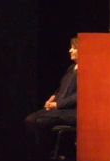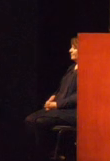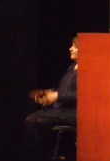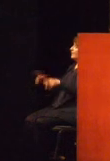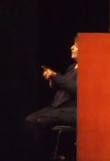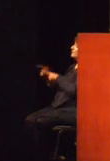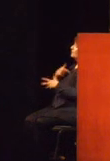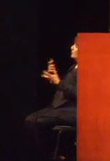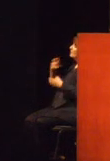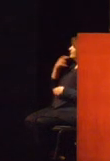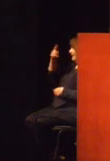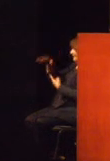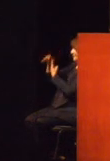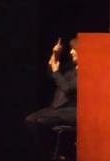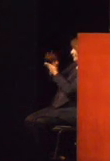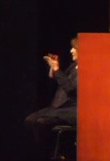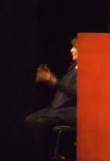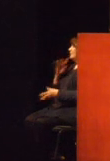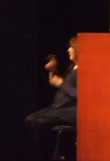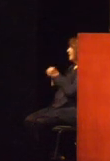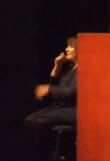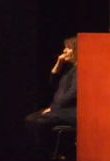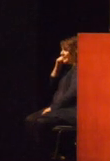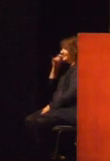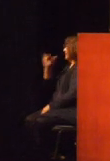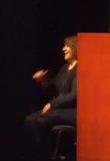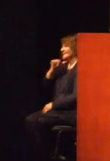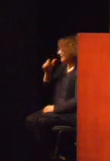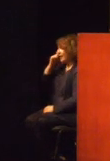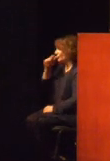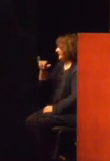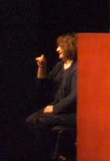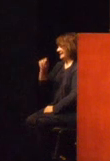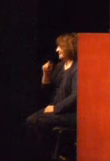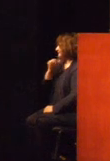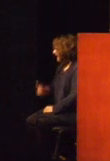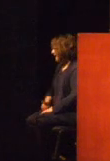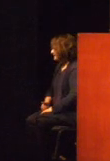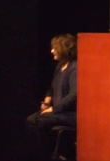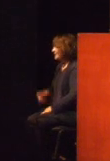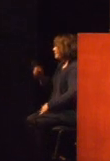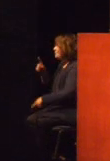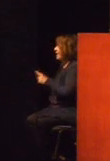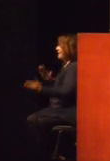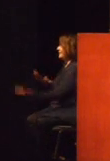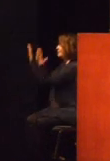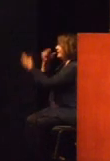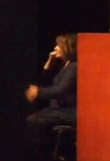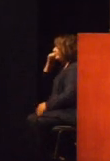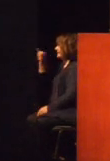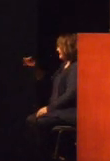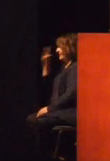for our students, it's important to know that talking about race is not racist. We cannot address racism if we